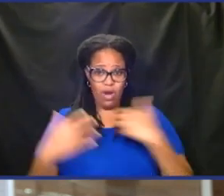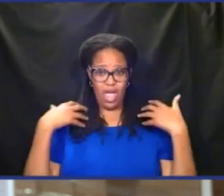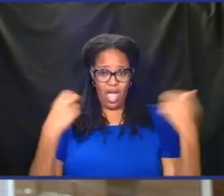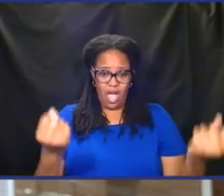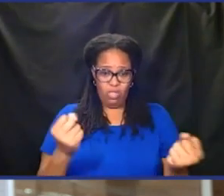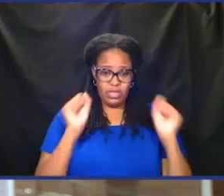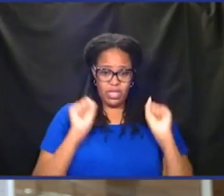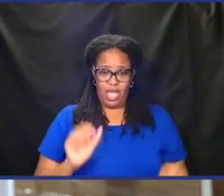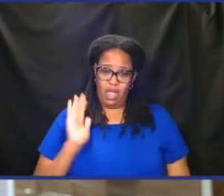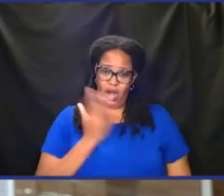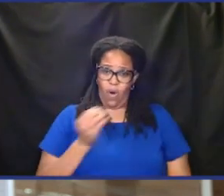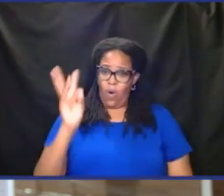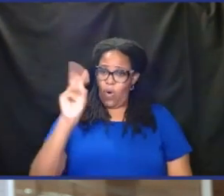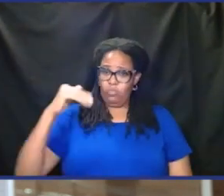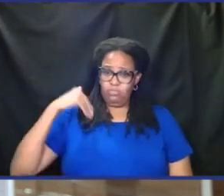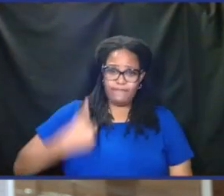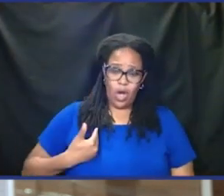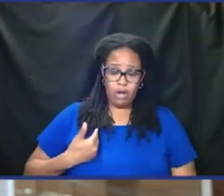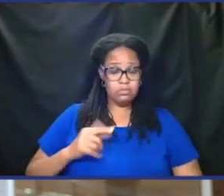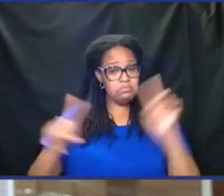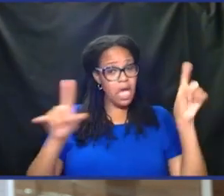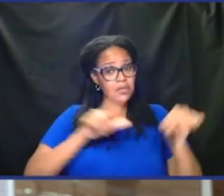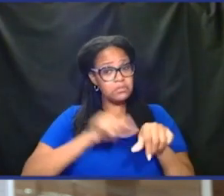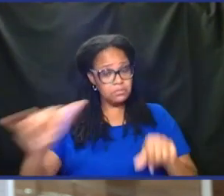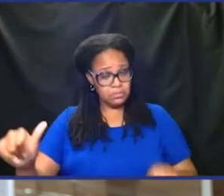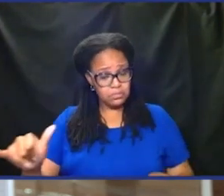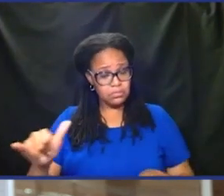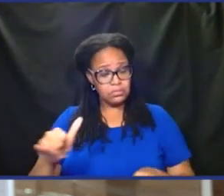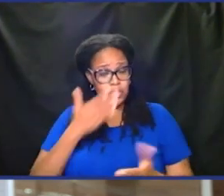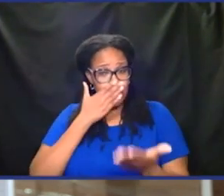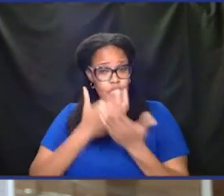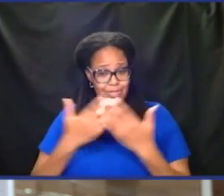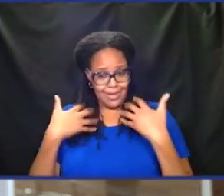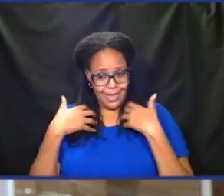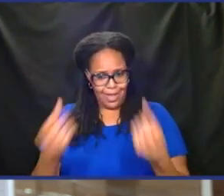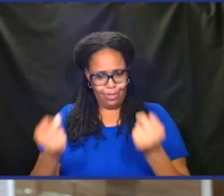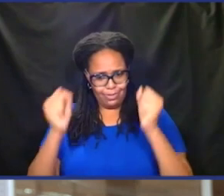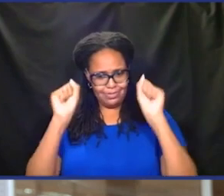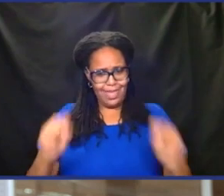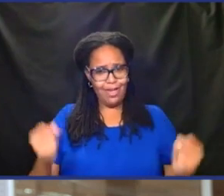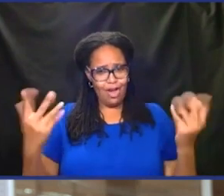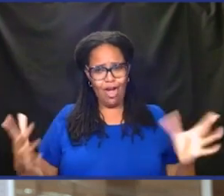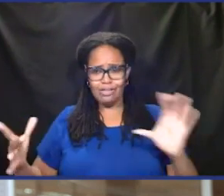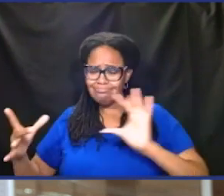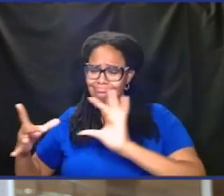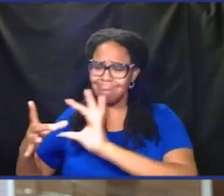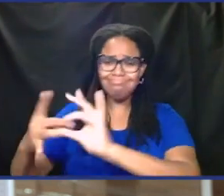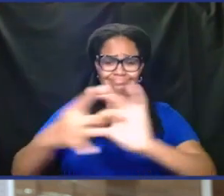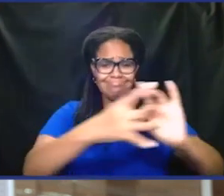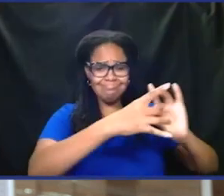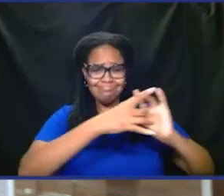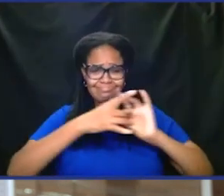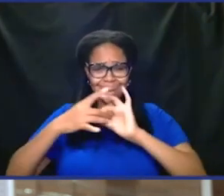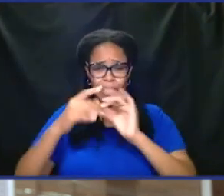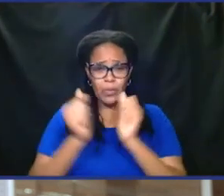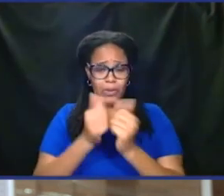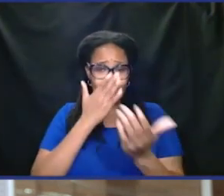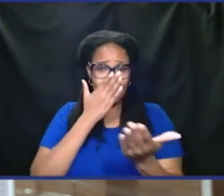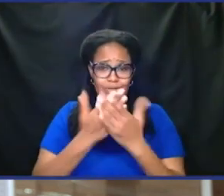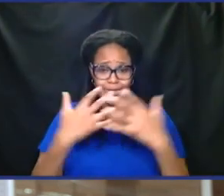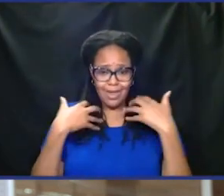also shown us that good health has the power to bring us all together. With good health, anything is